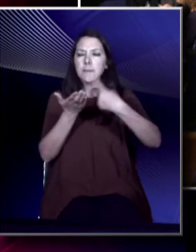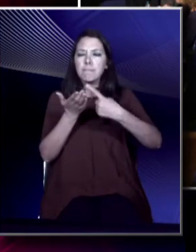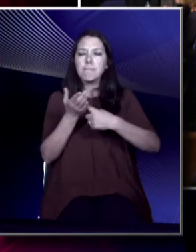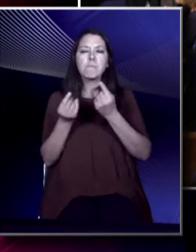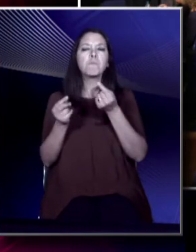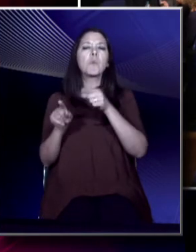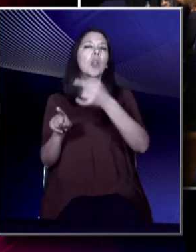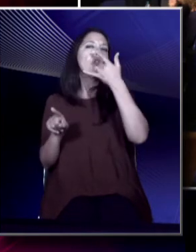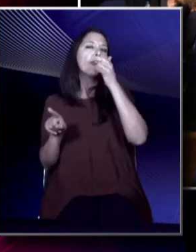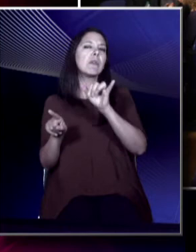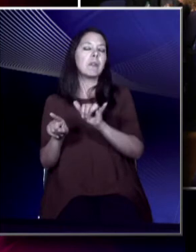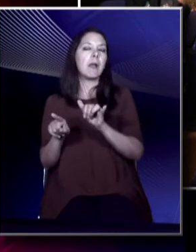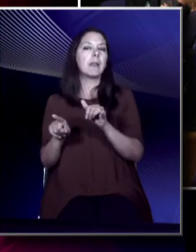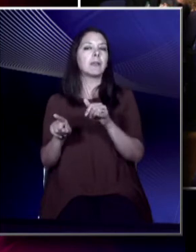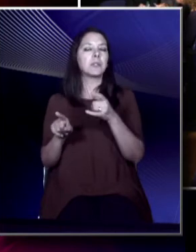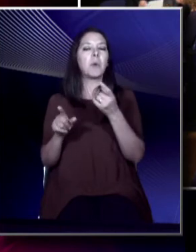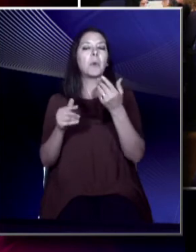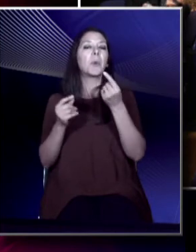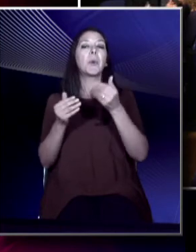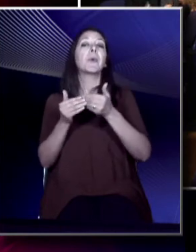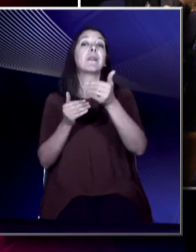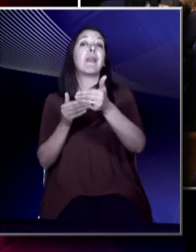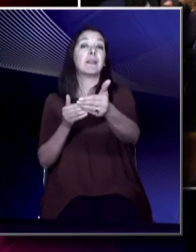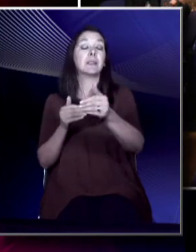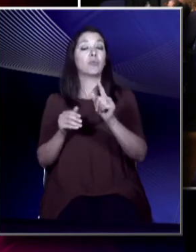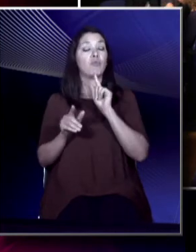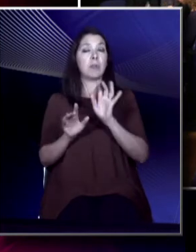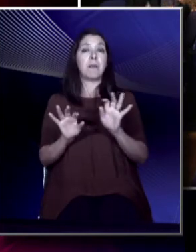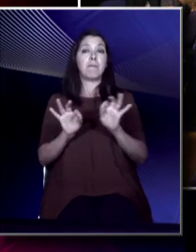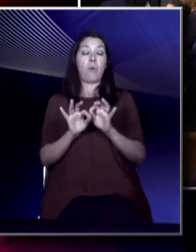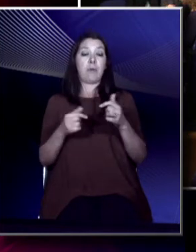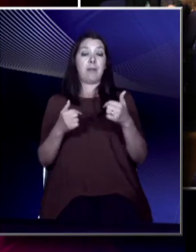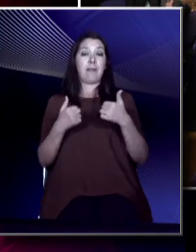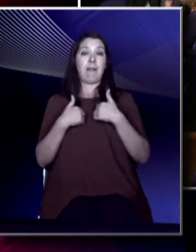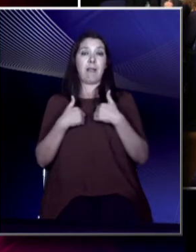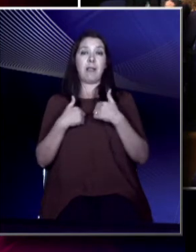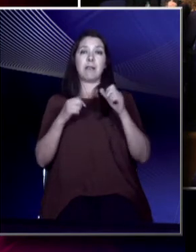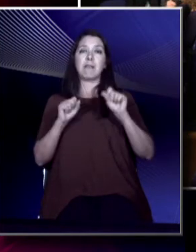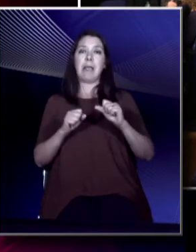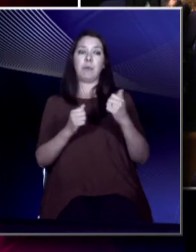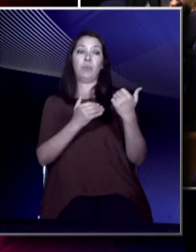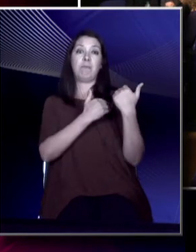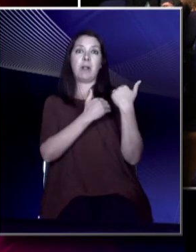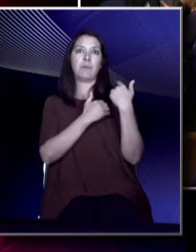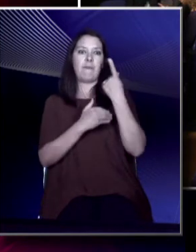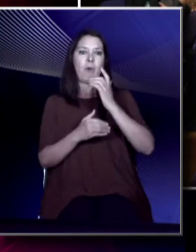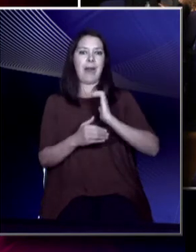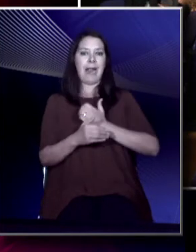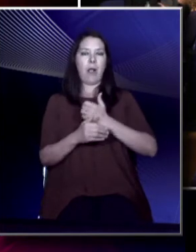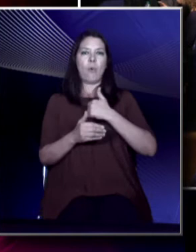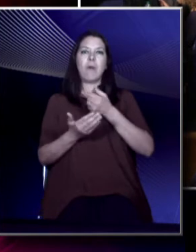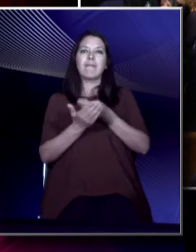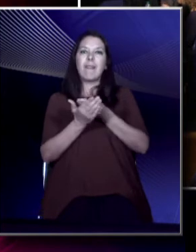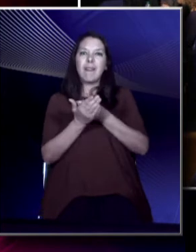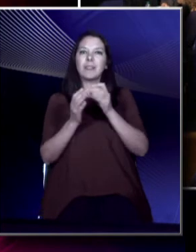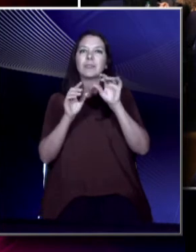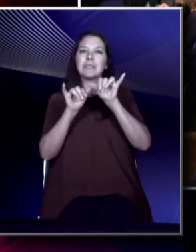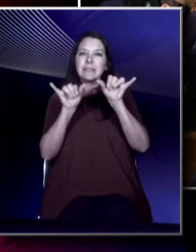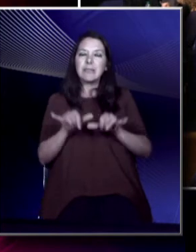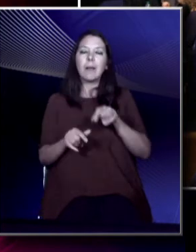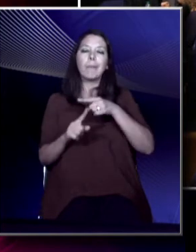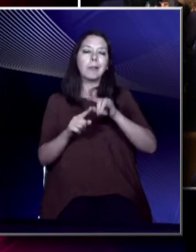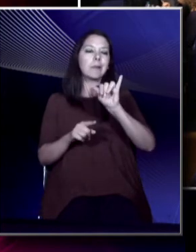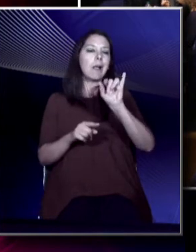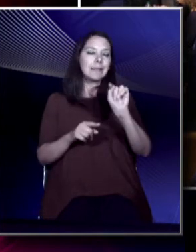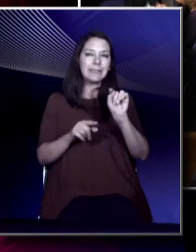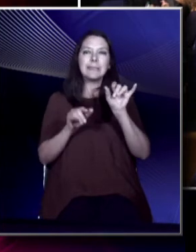moving forward with that, because it's very important to us that I can be held accountable for our school finance systems and IT systems, as well as